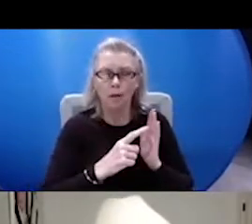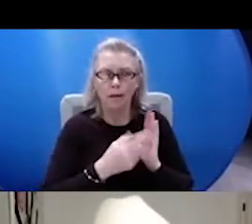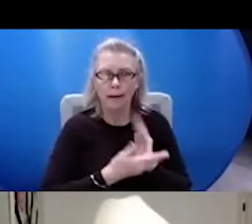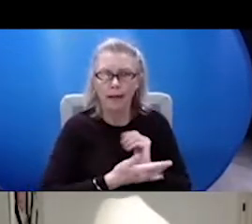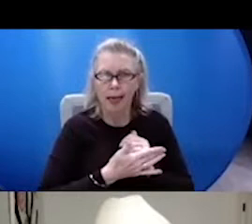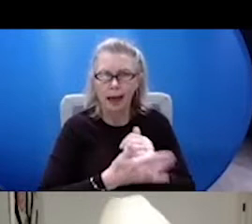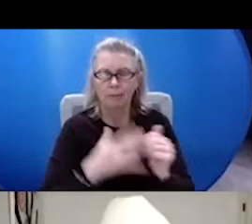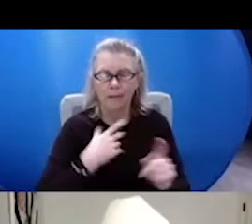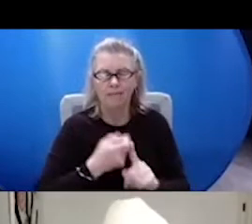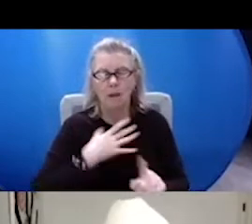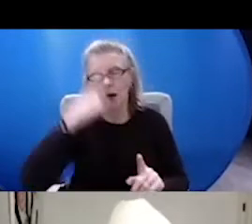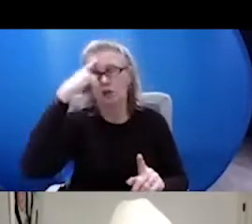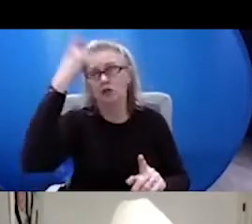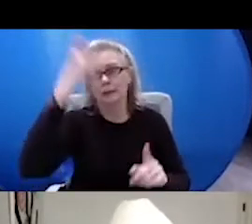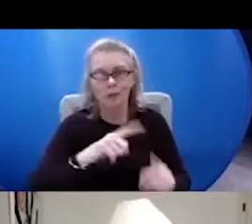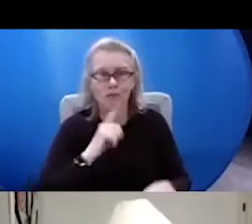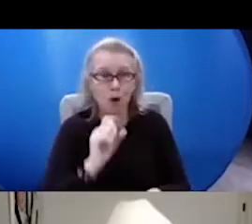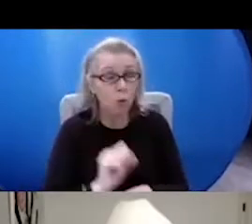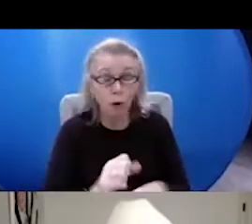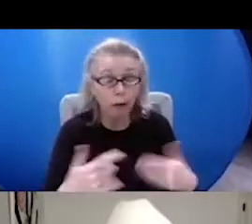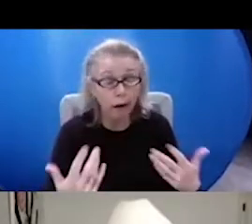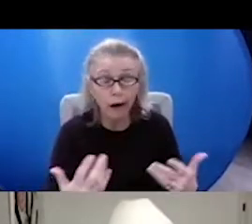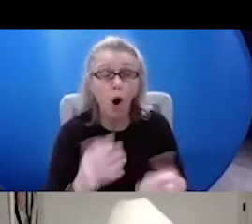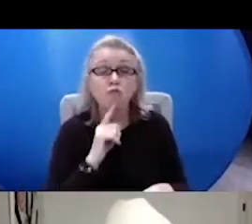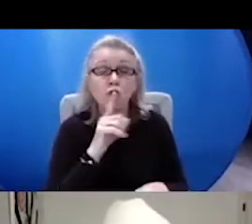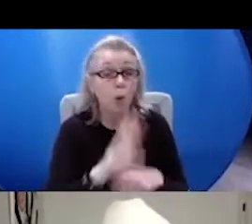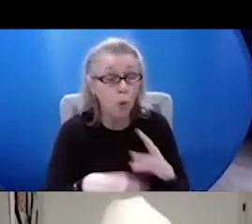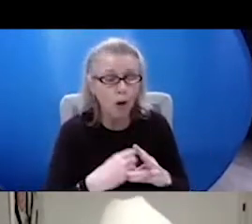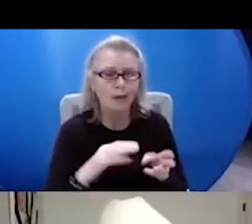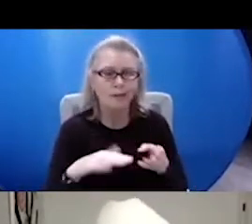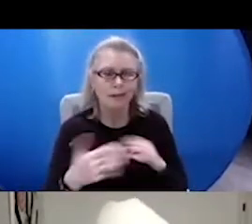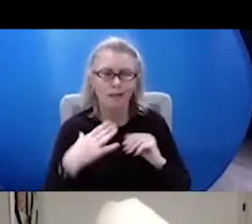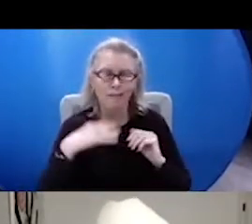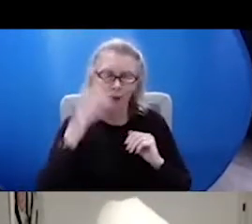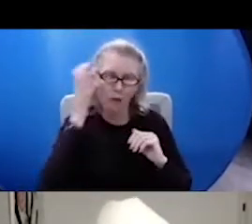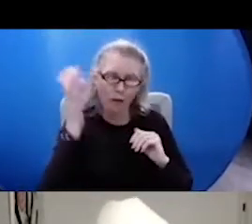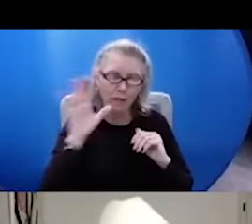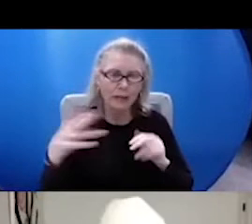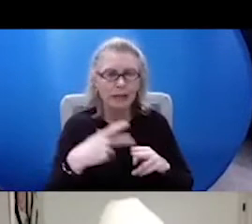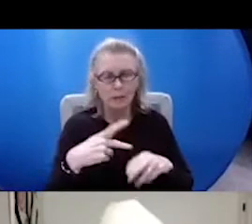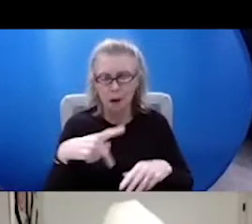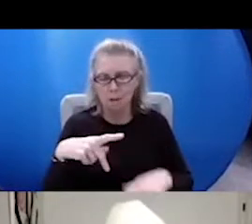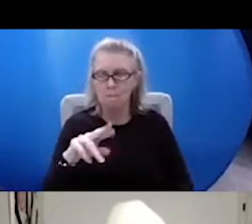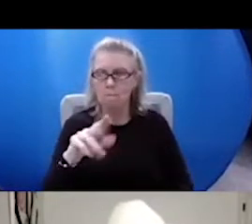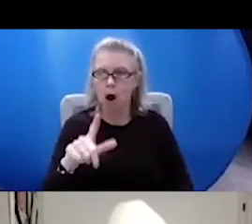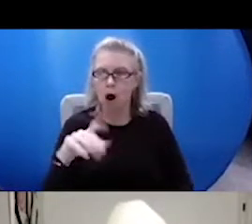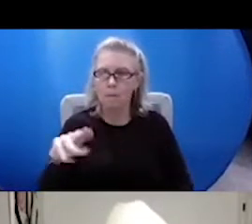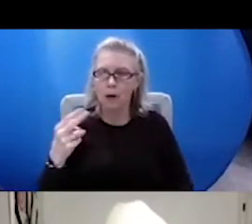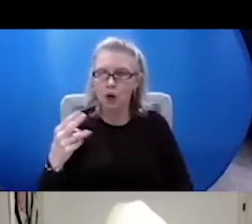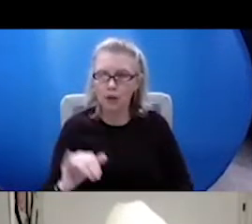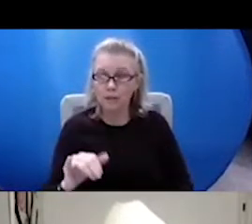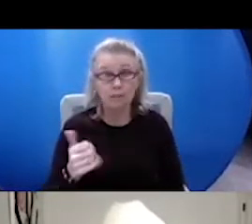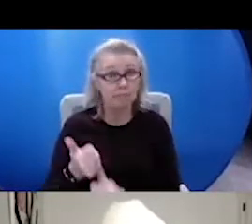into this world was the death of my grandfather. And my grandfather, his name was Paul Murphy. He was an industrial